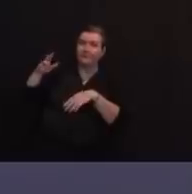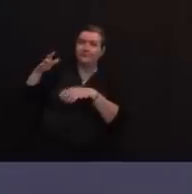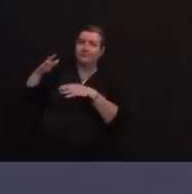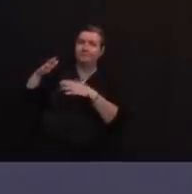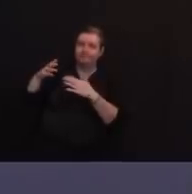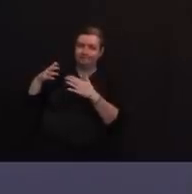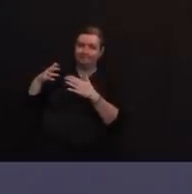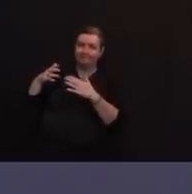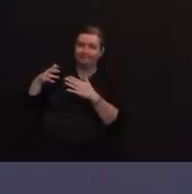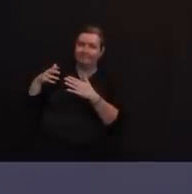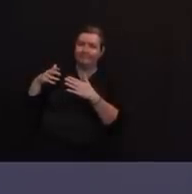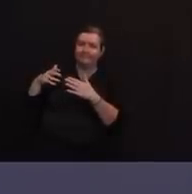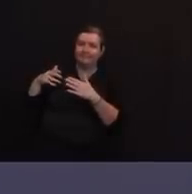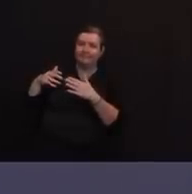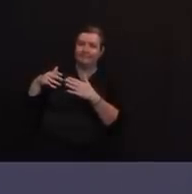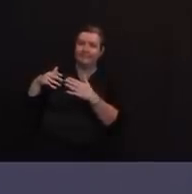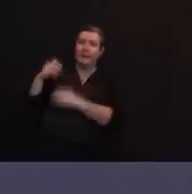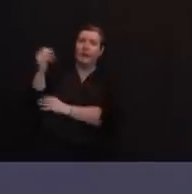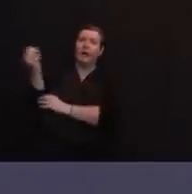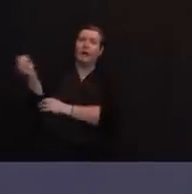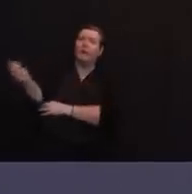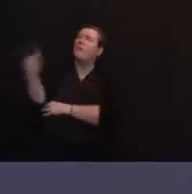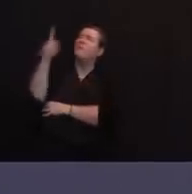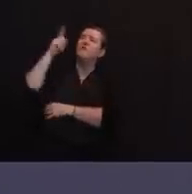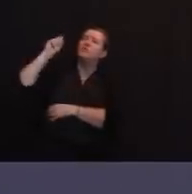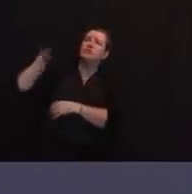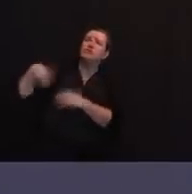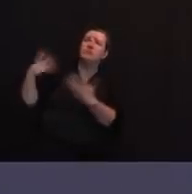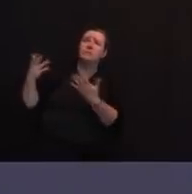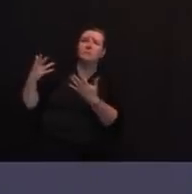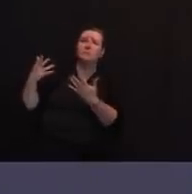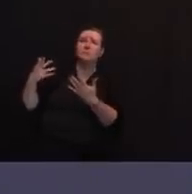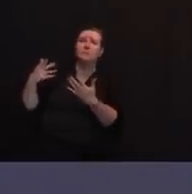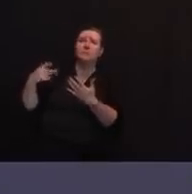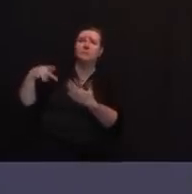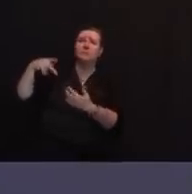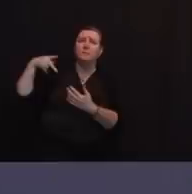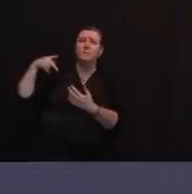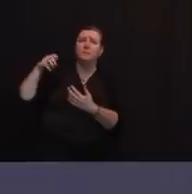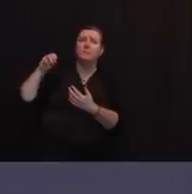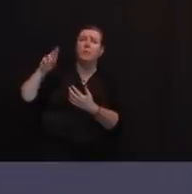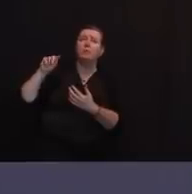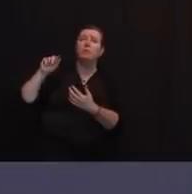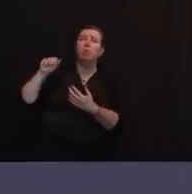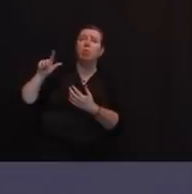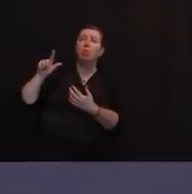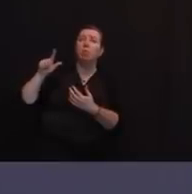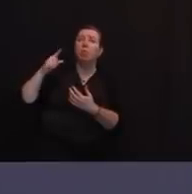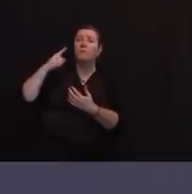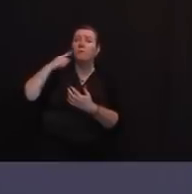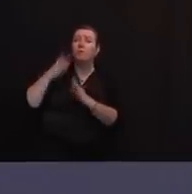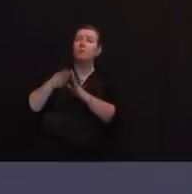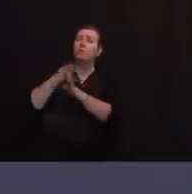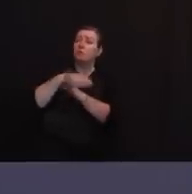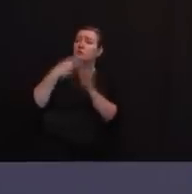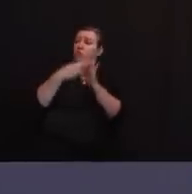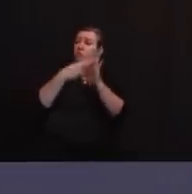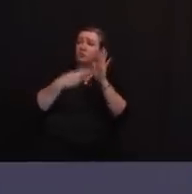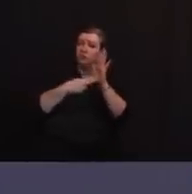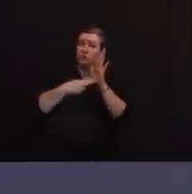These are first question is on the portal and signing up pre-registration and so forth.